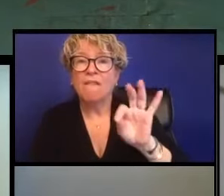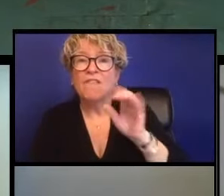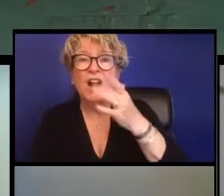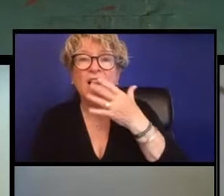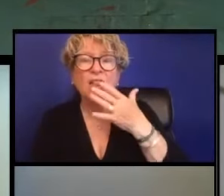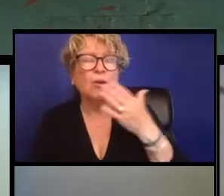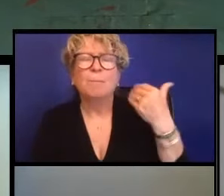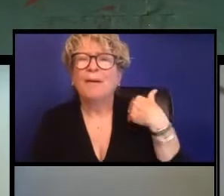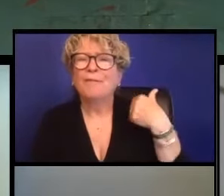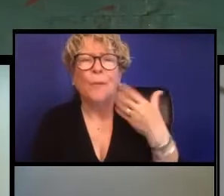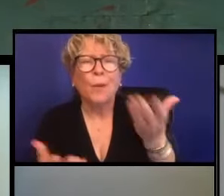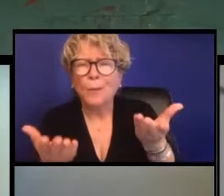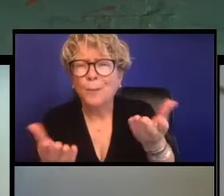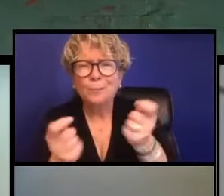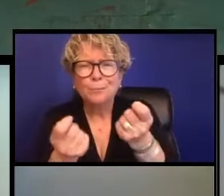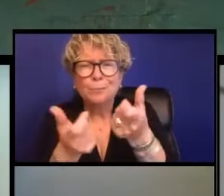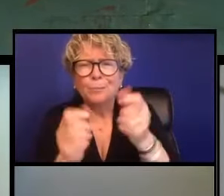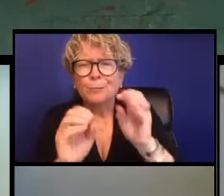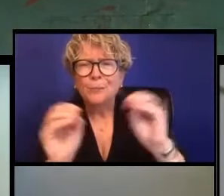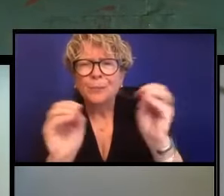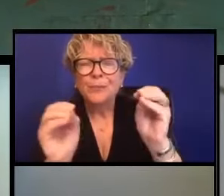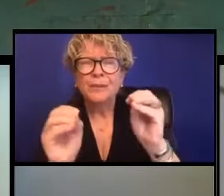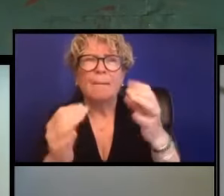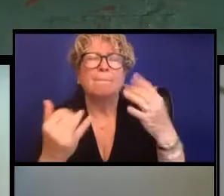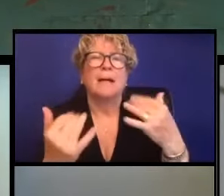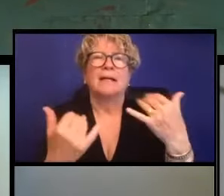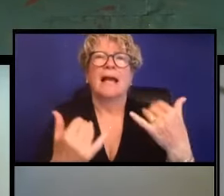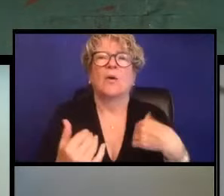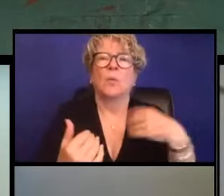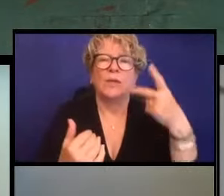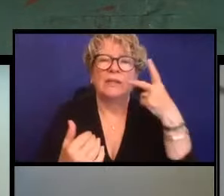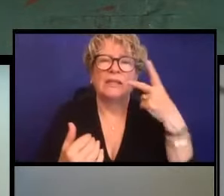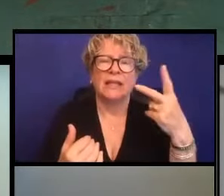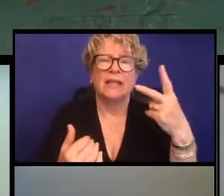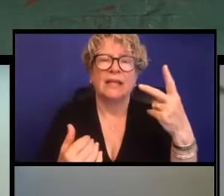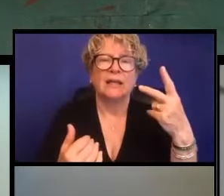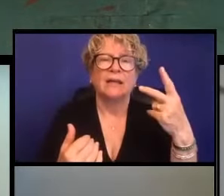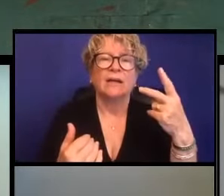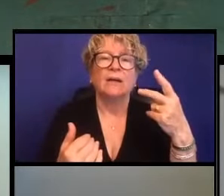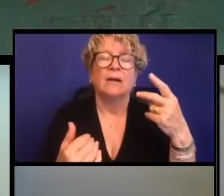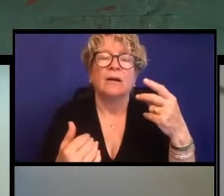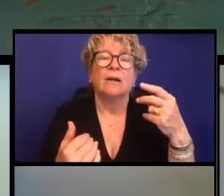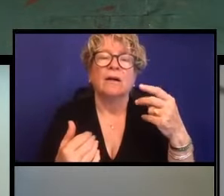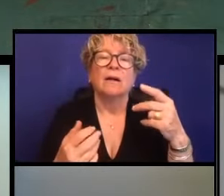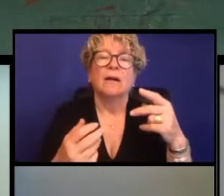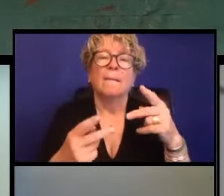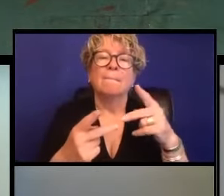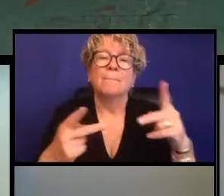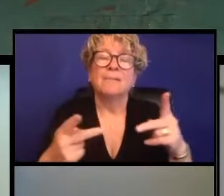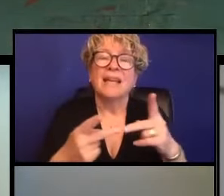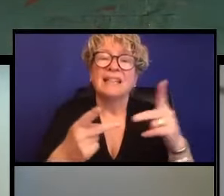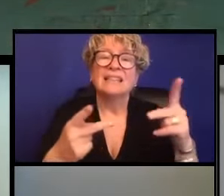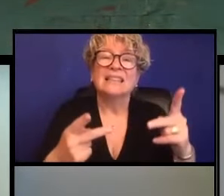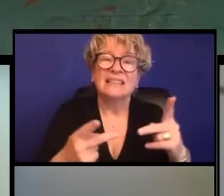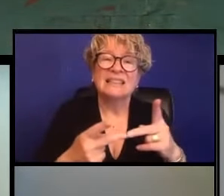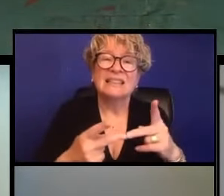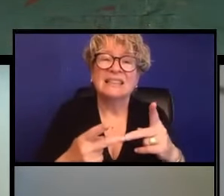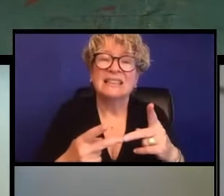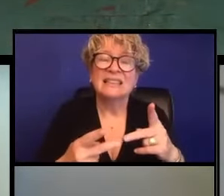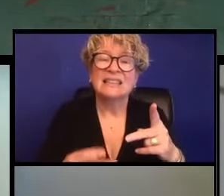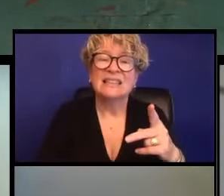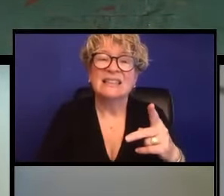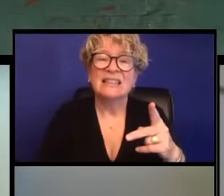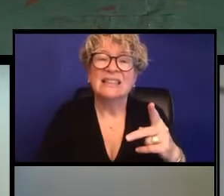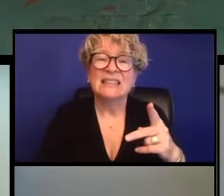But that being said, we are still seeing a lot of spaces that are still excruciatingly, teeth